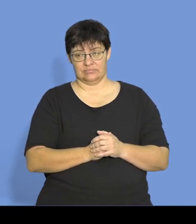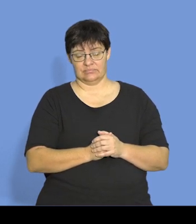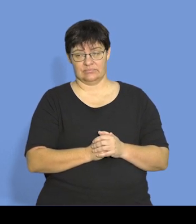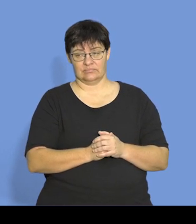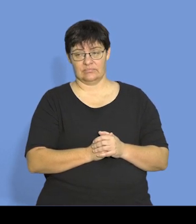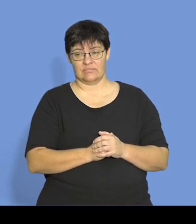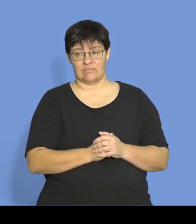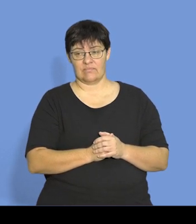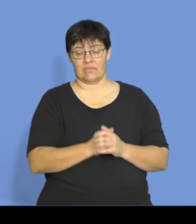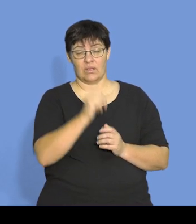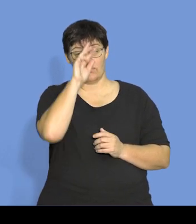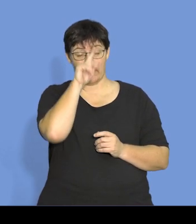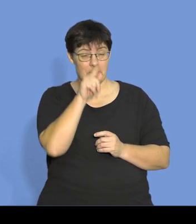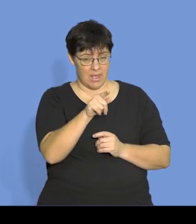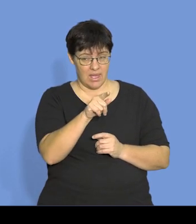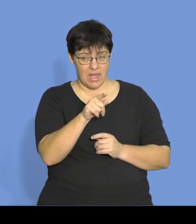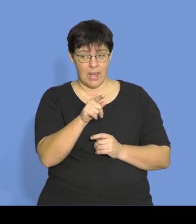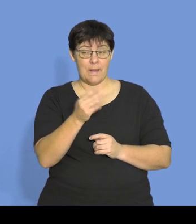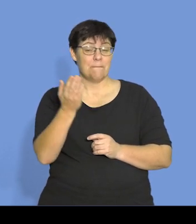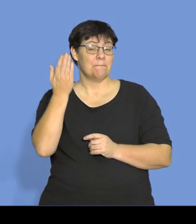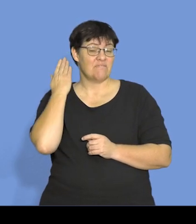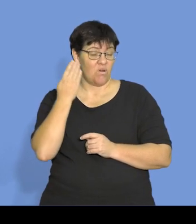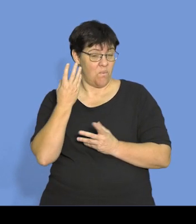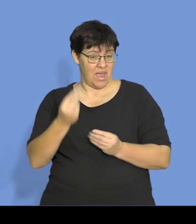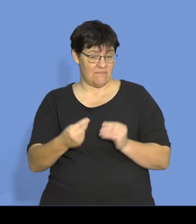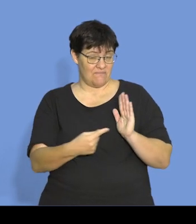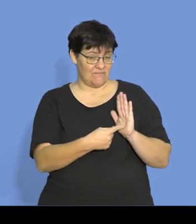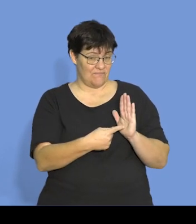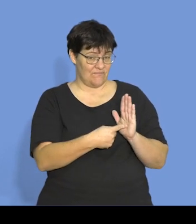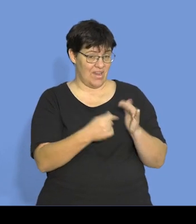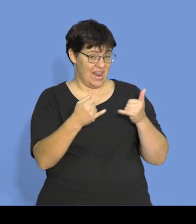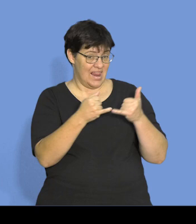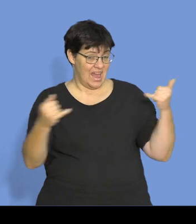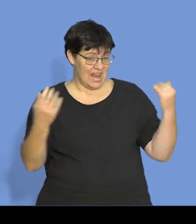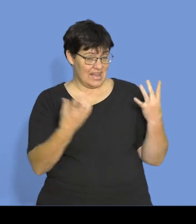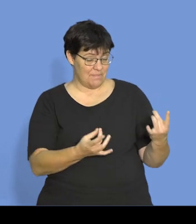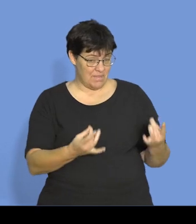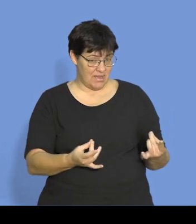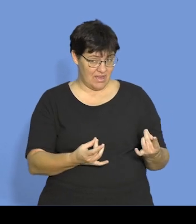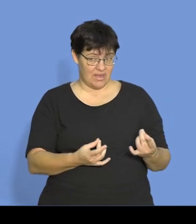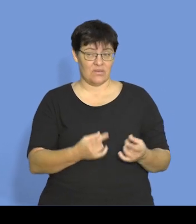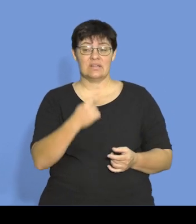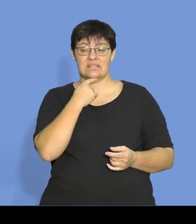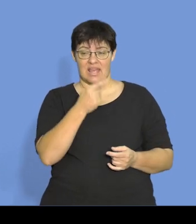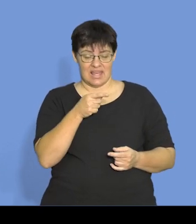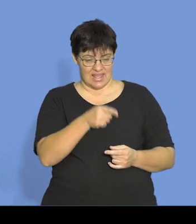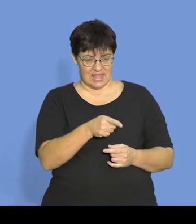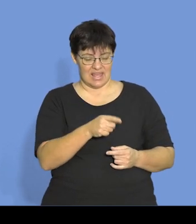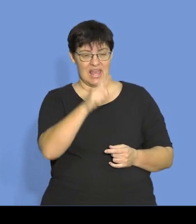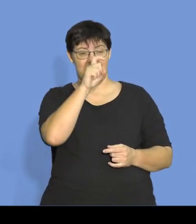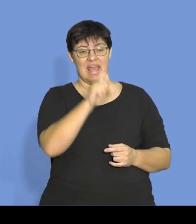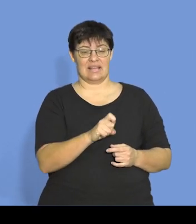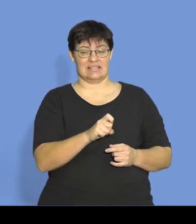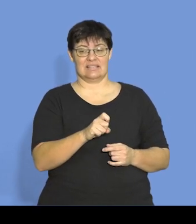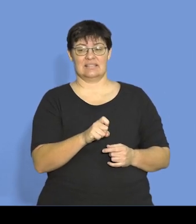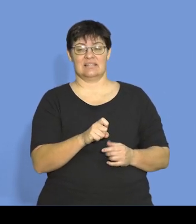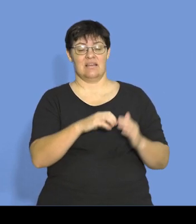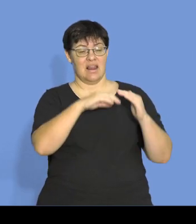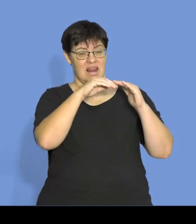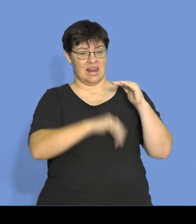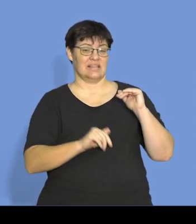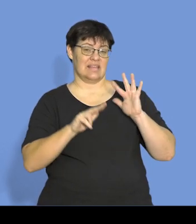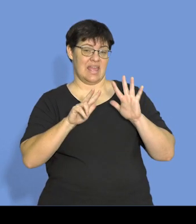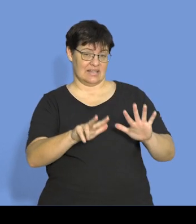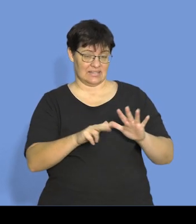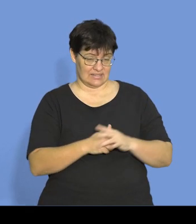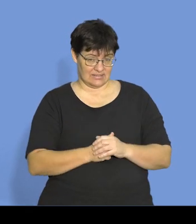8. Remember, if I go back to what I initially had when I was solving, I said this was x